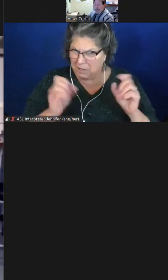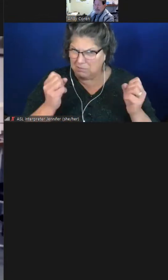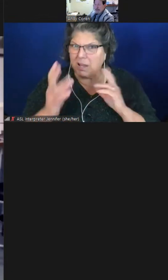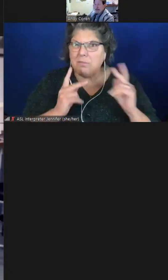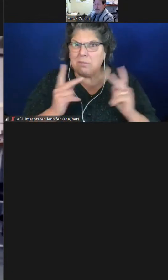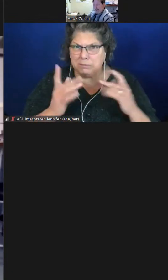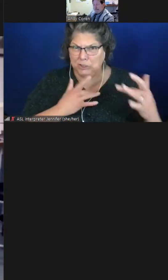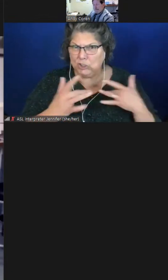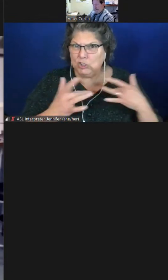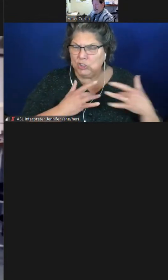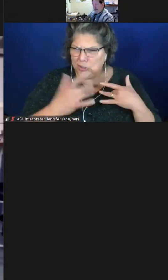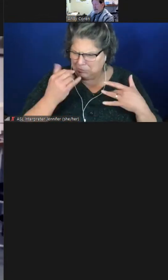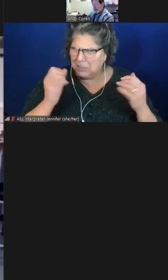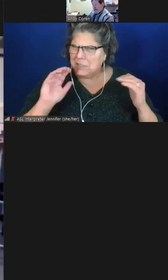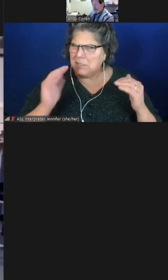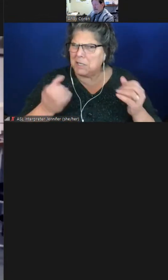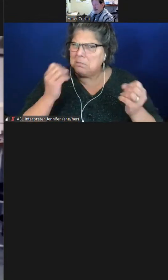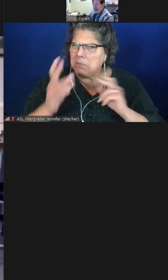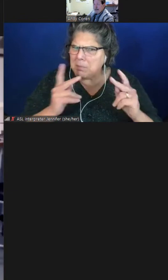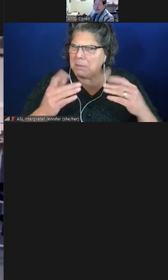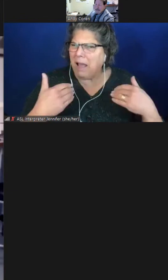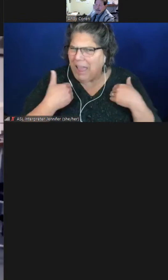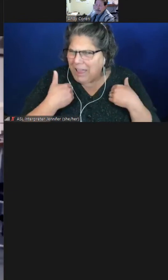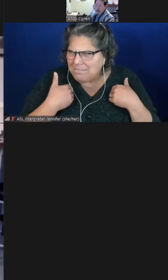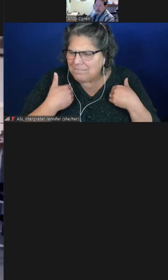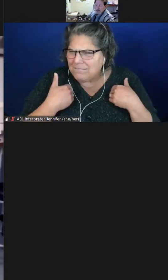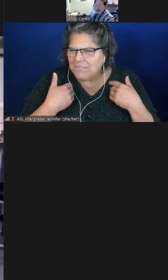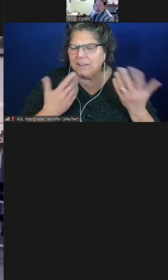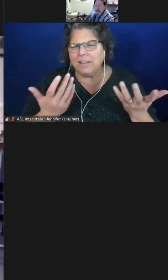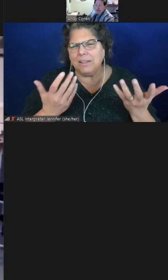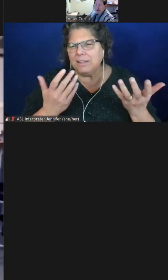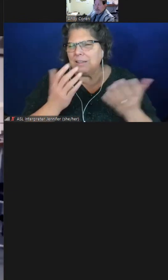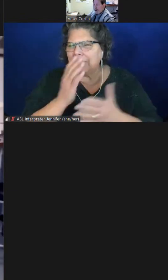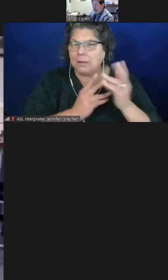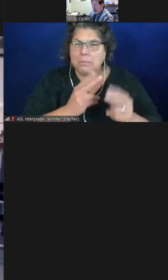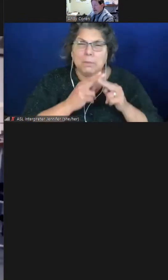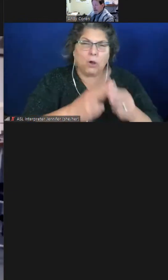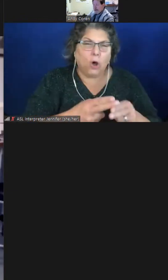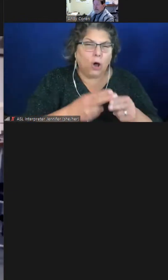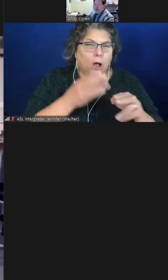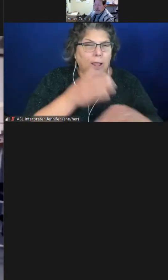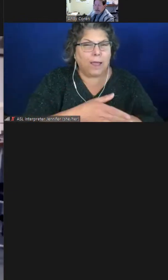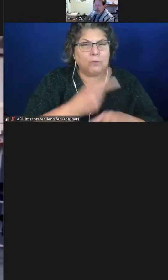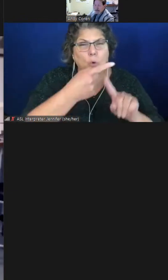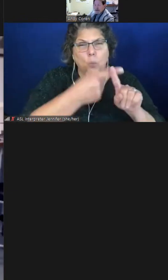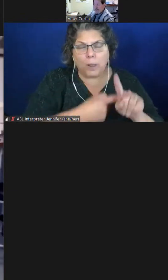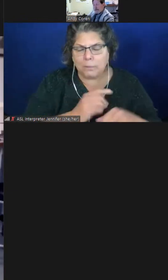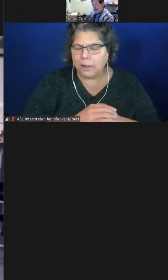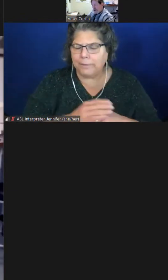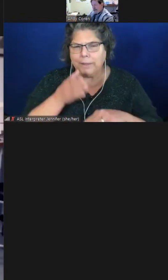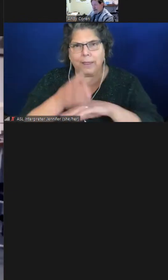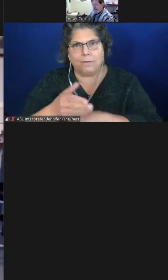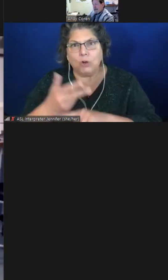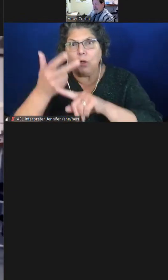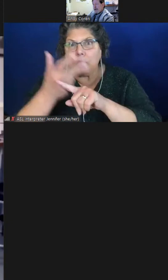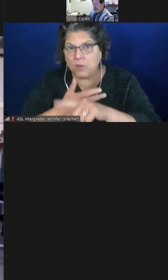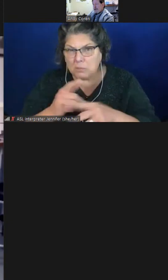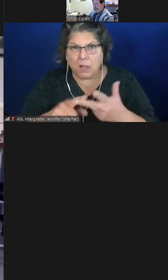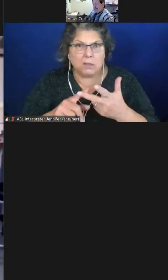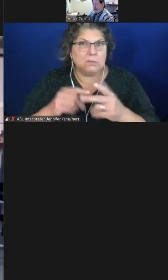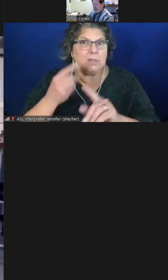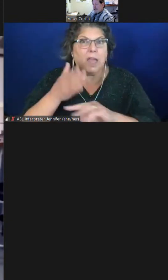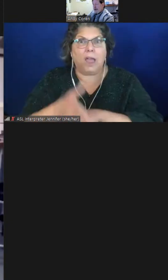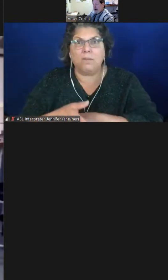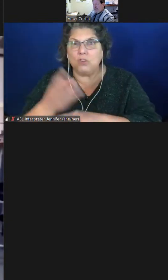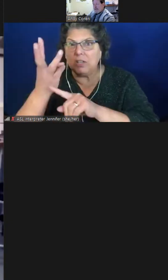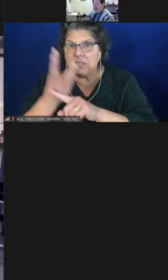to have it. They're defining it in some cases as after 1 month or after 3 months and some 6 months. So